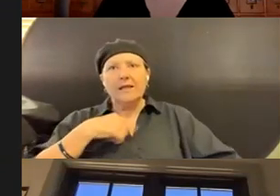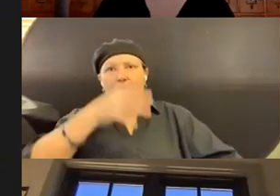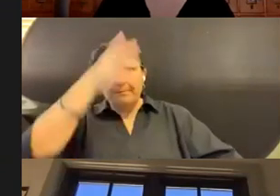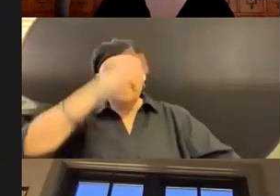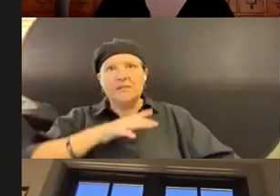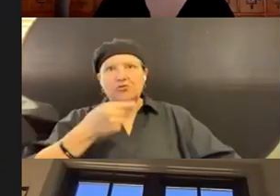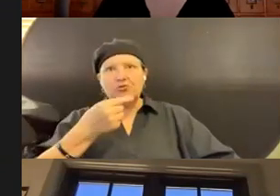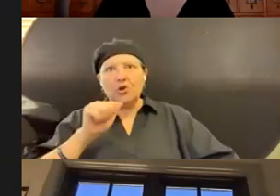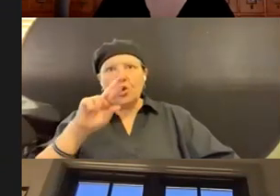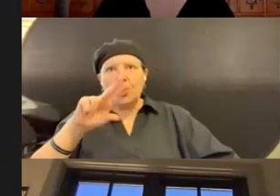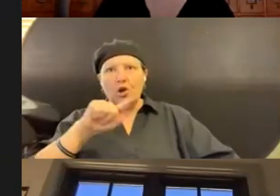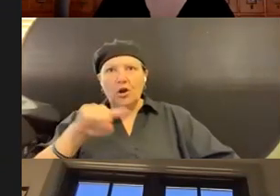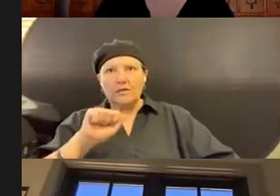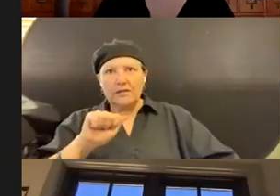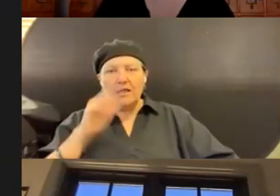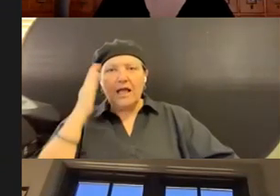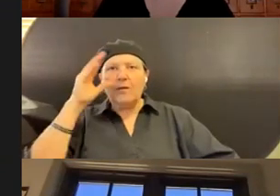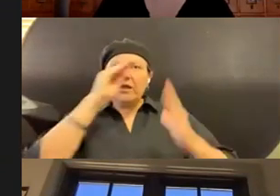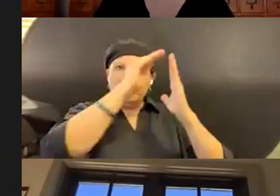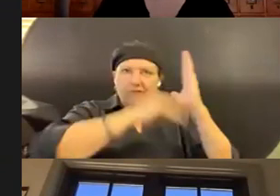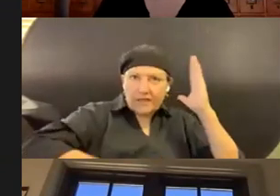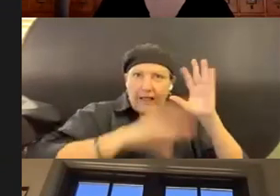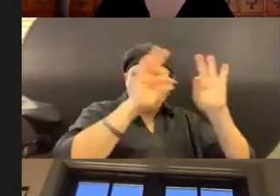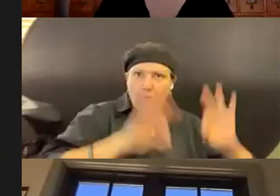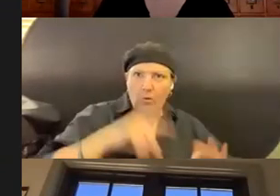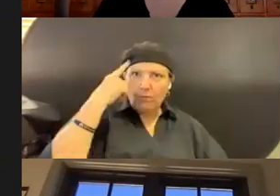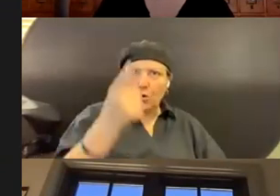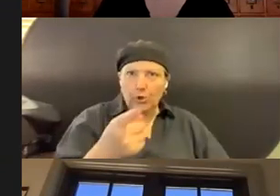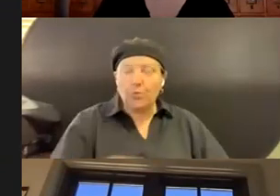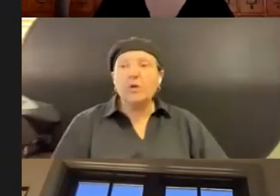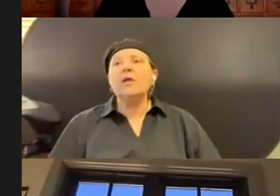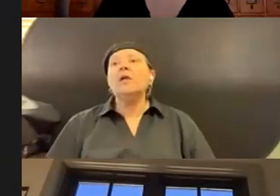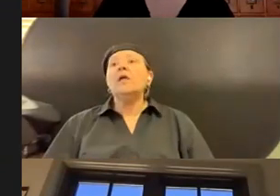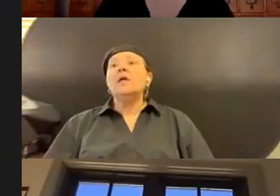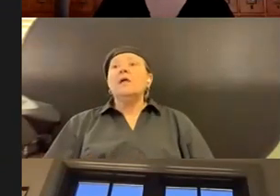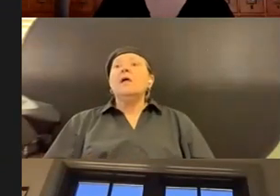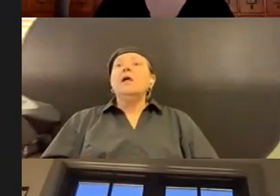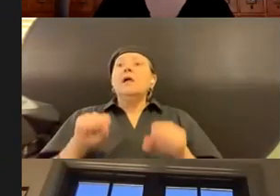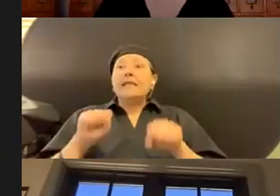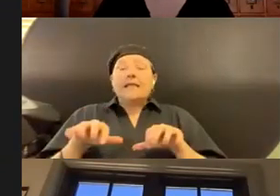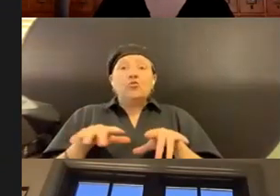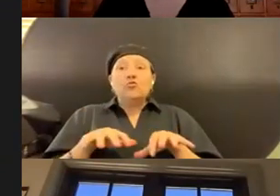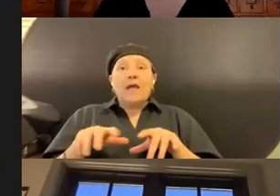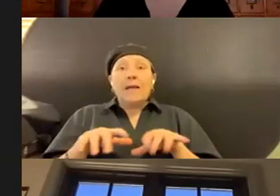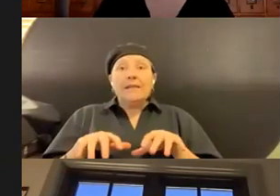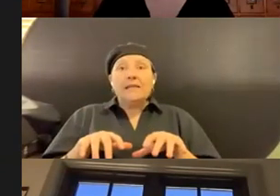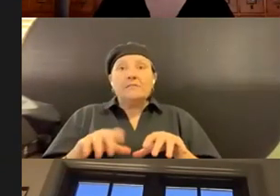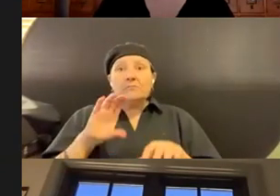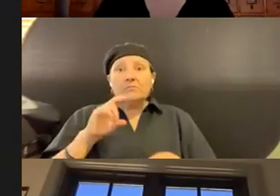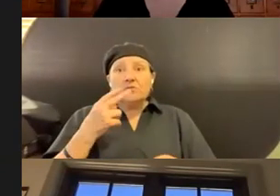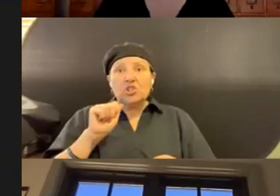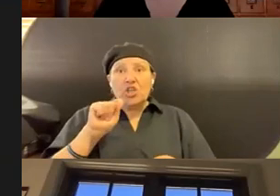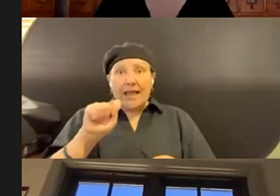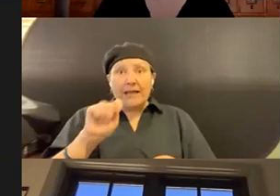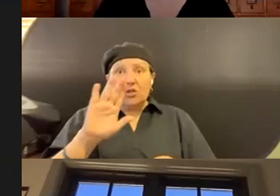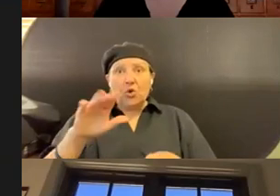information and then put it into the form. Okay. And can you just go ahead and type in the chat, your email?